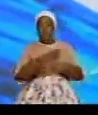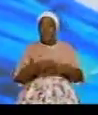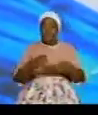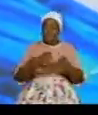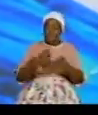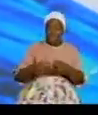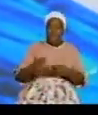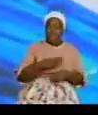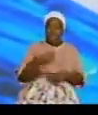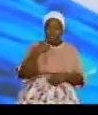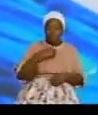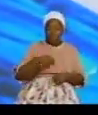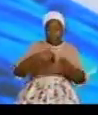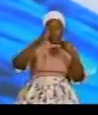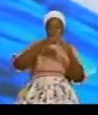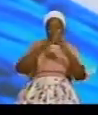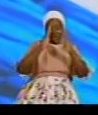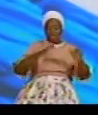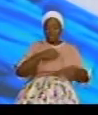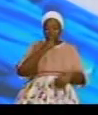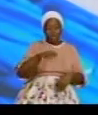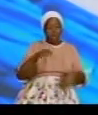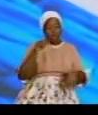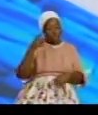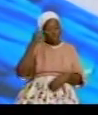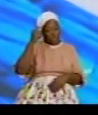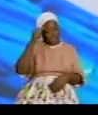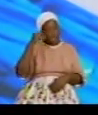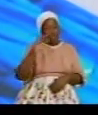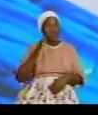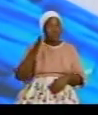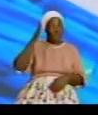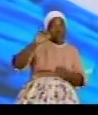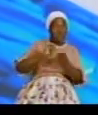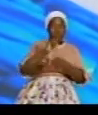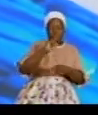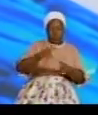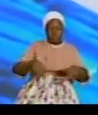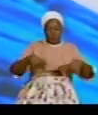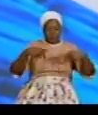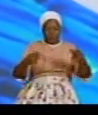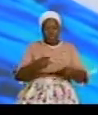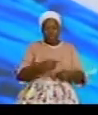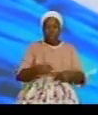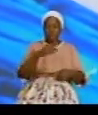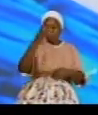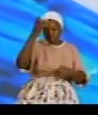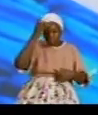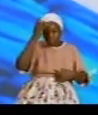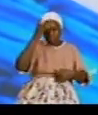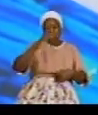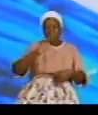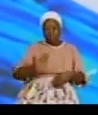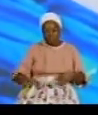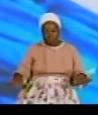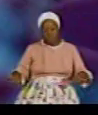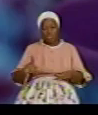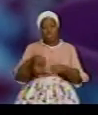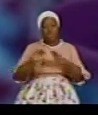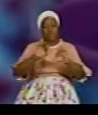look at the future, that they don't produce a child, sickly child that will have